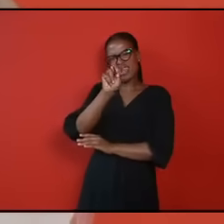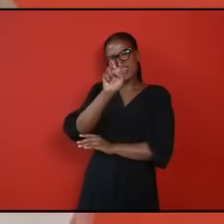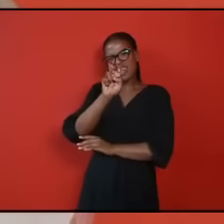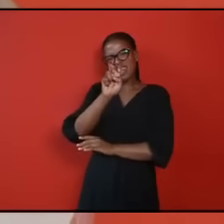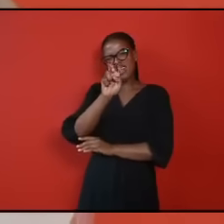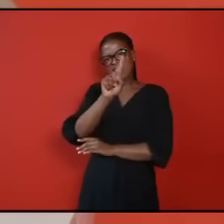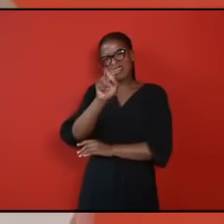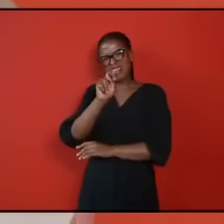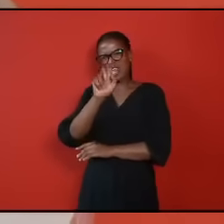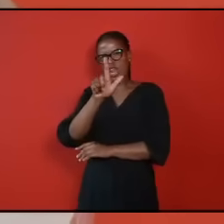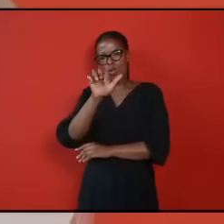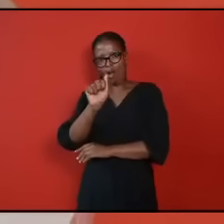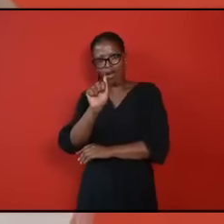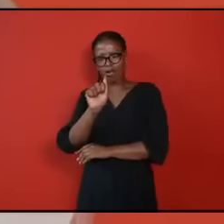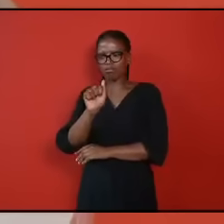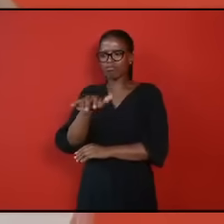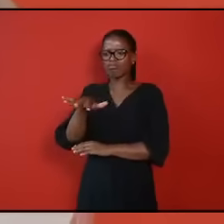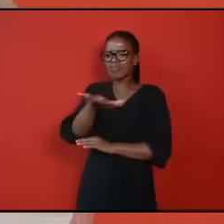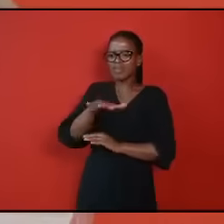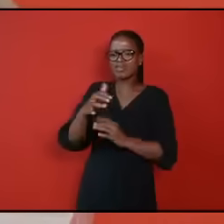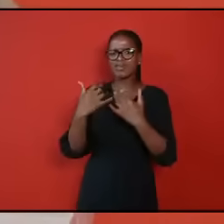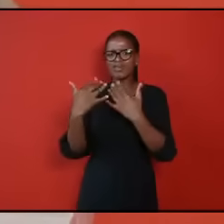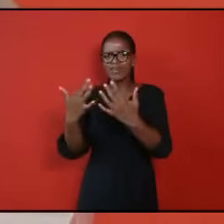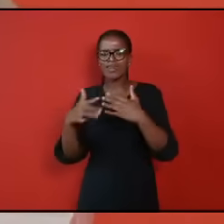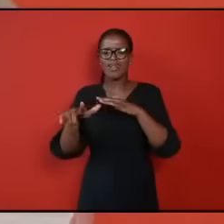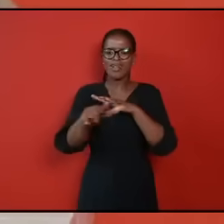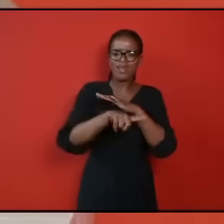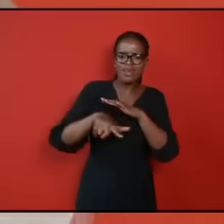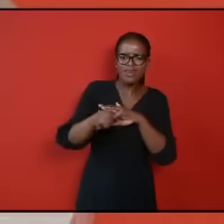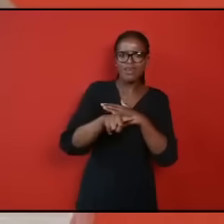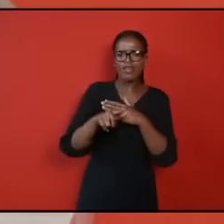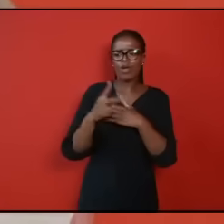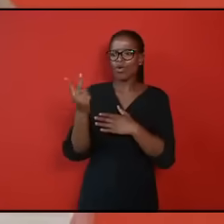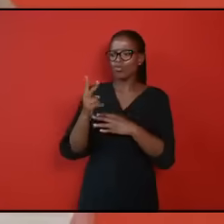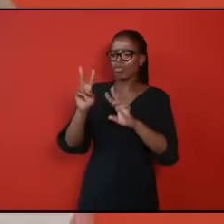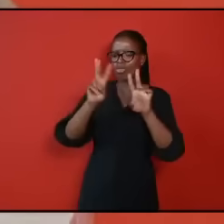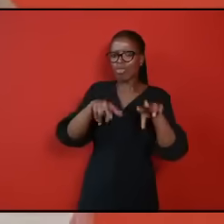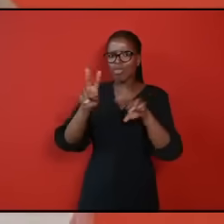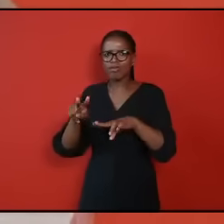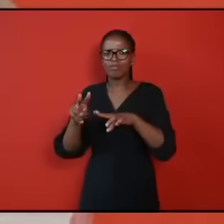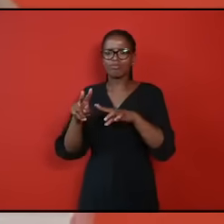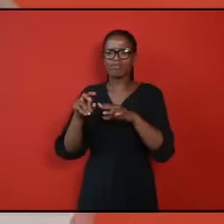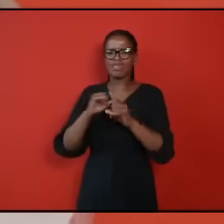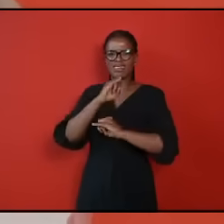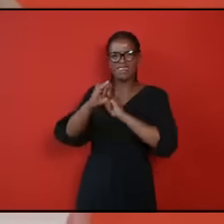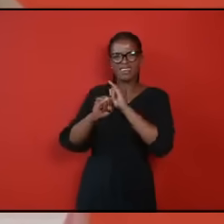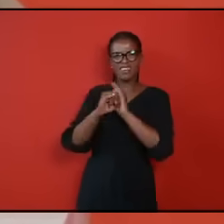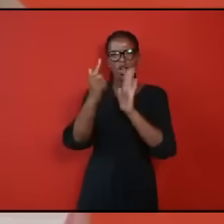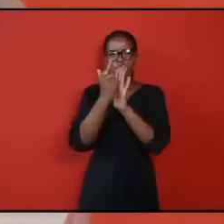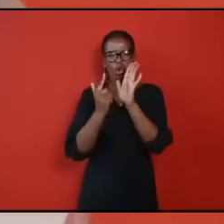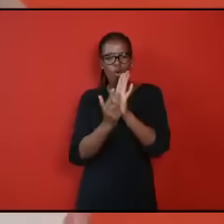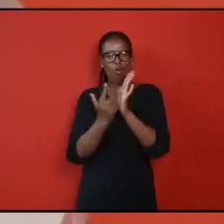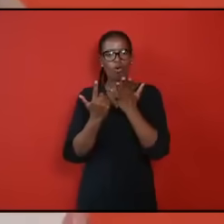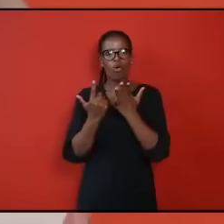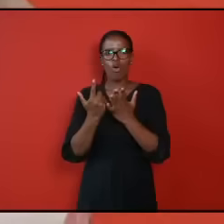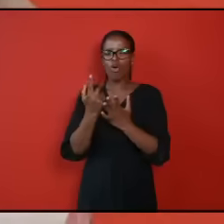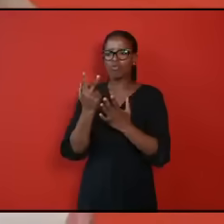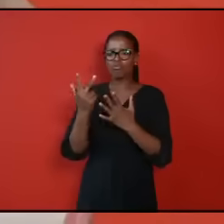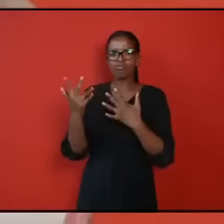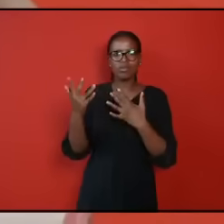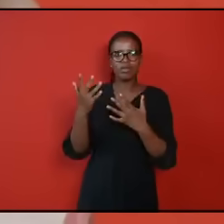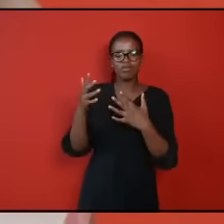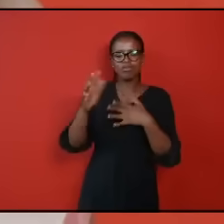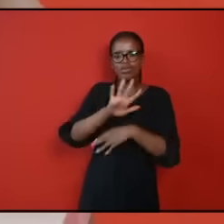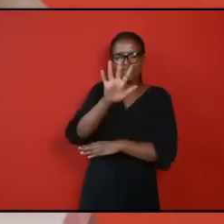threats on Greenland, the undermining of international law. Any conscious